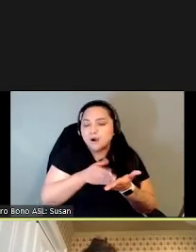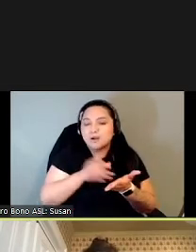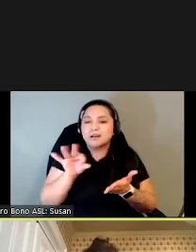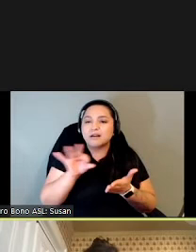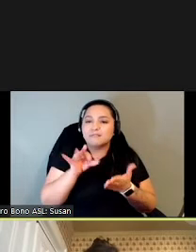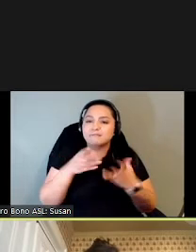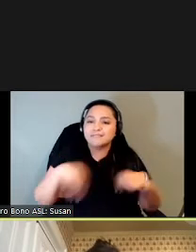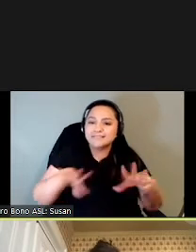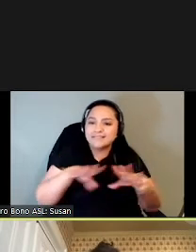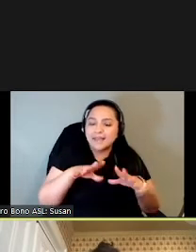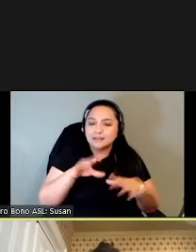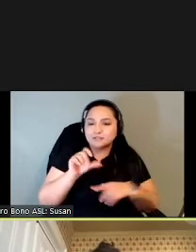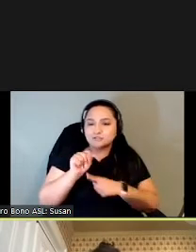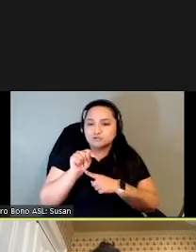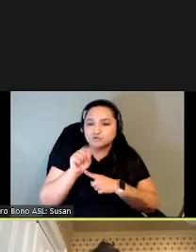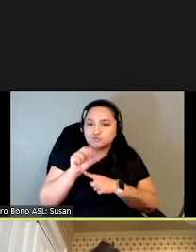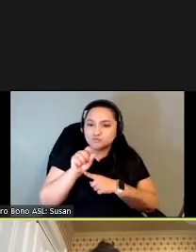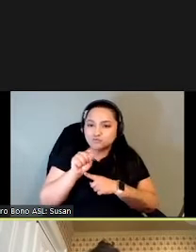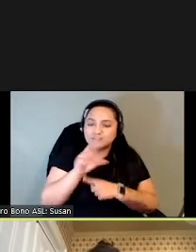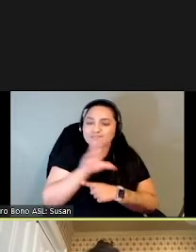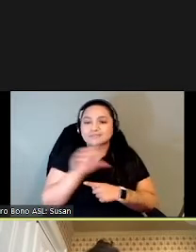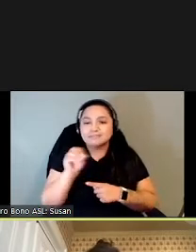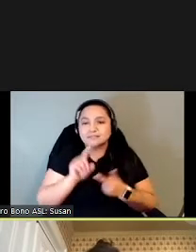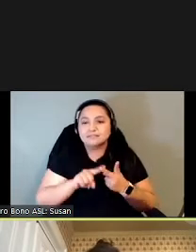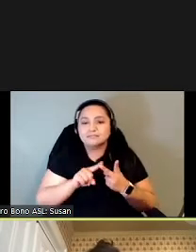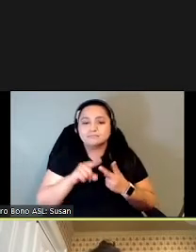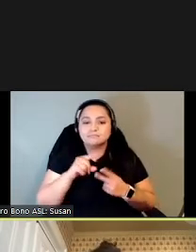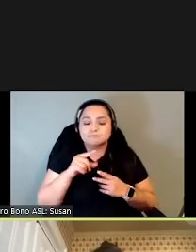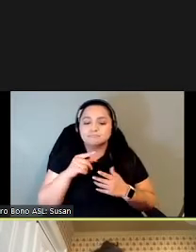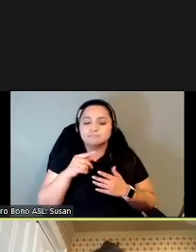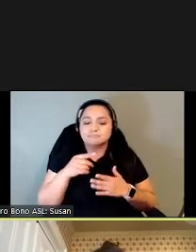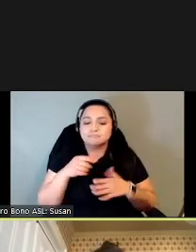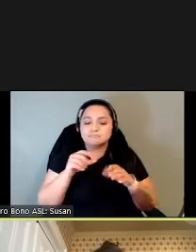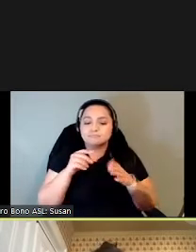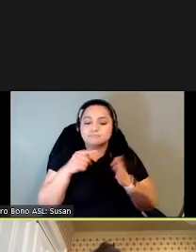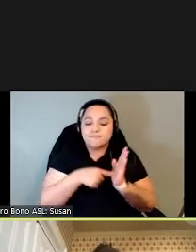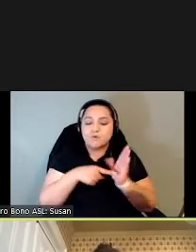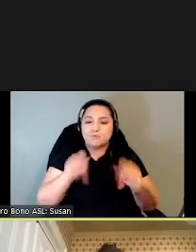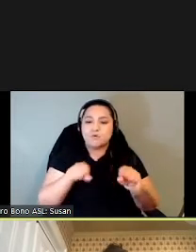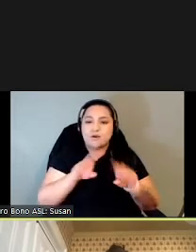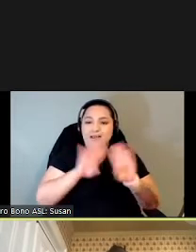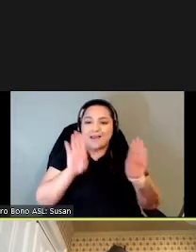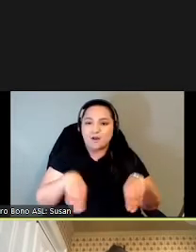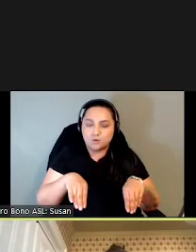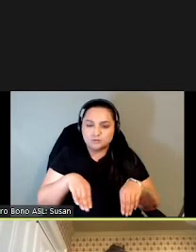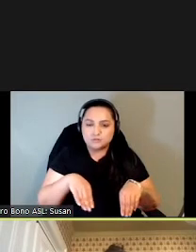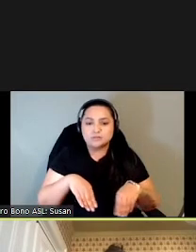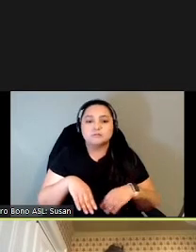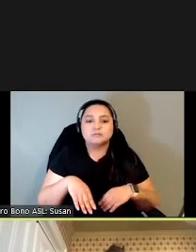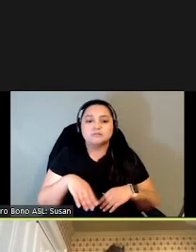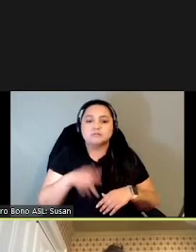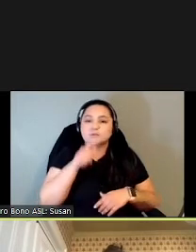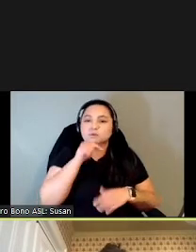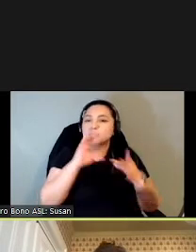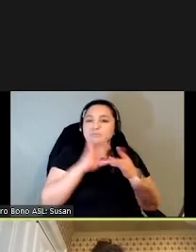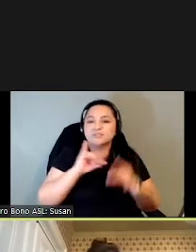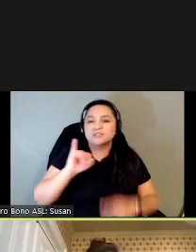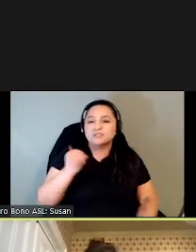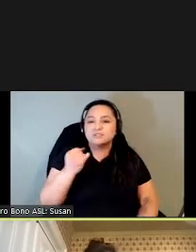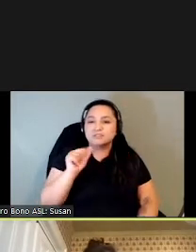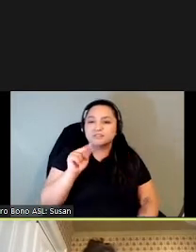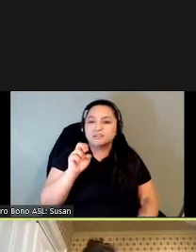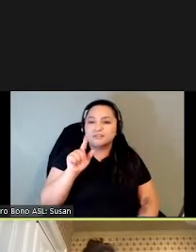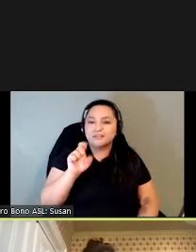affordable housing, as told by Greg Jackson of Repaired Nations and Janelle Orsi at the Sustainable Economies